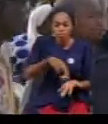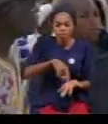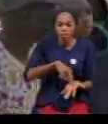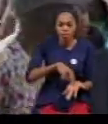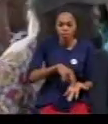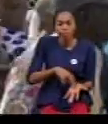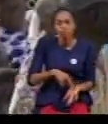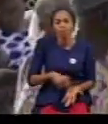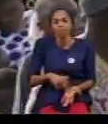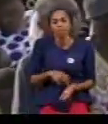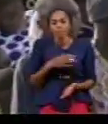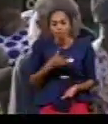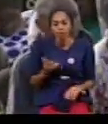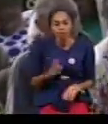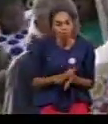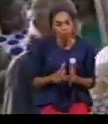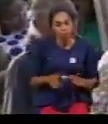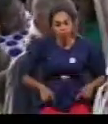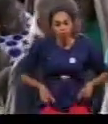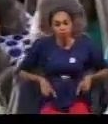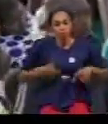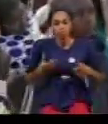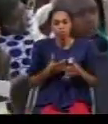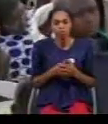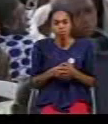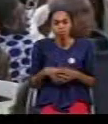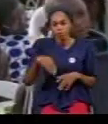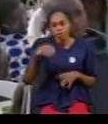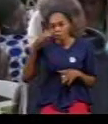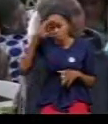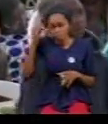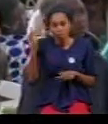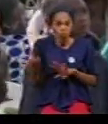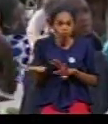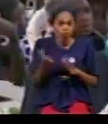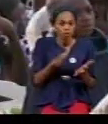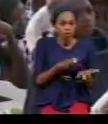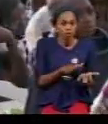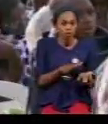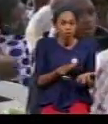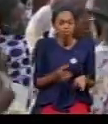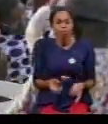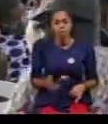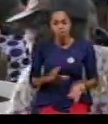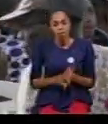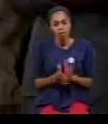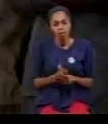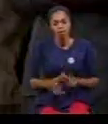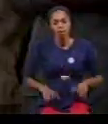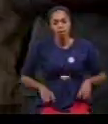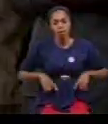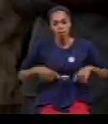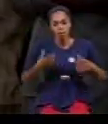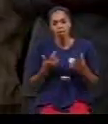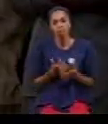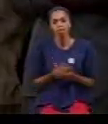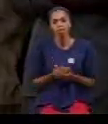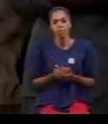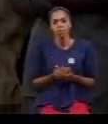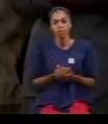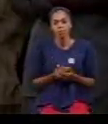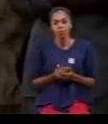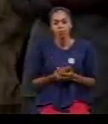came forth. And he that was dead came forth, bound hands and foot with grave